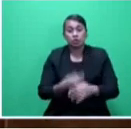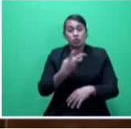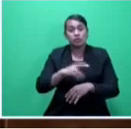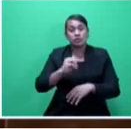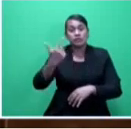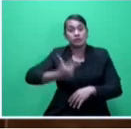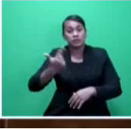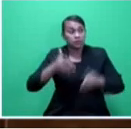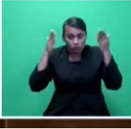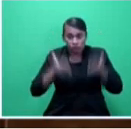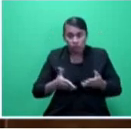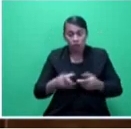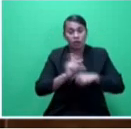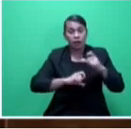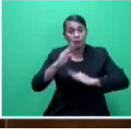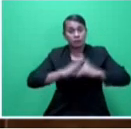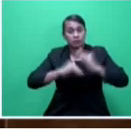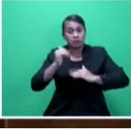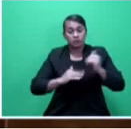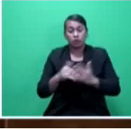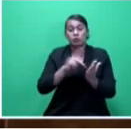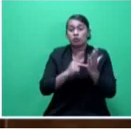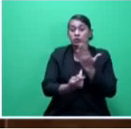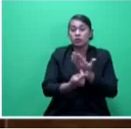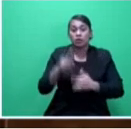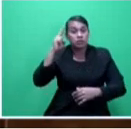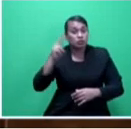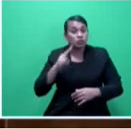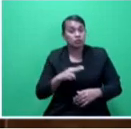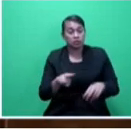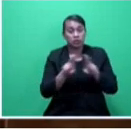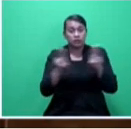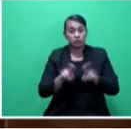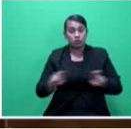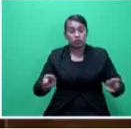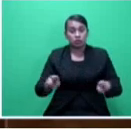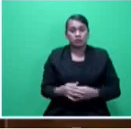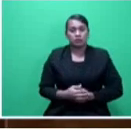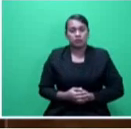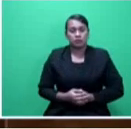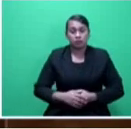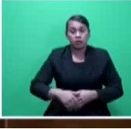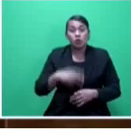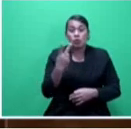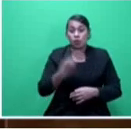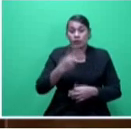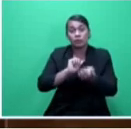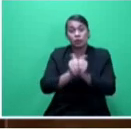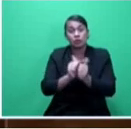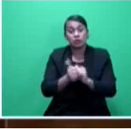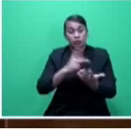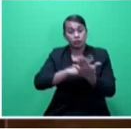building programs for the national federations, delivered 12 Oceania sports program courses and workshop on sports